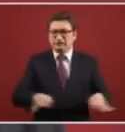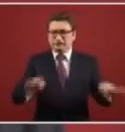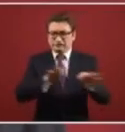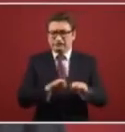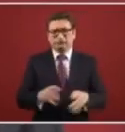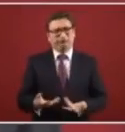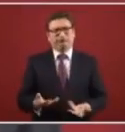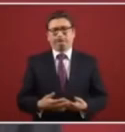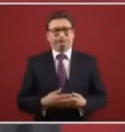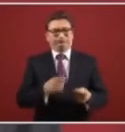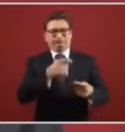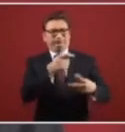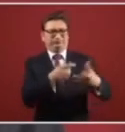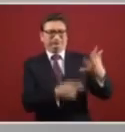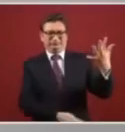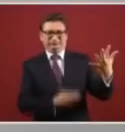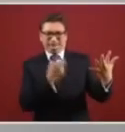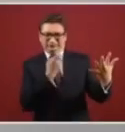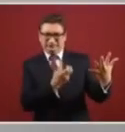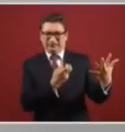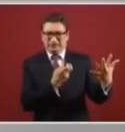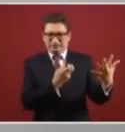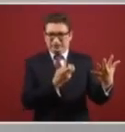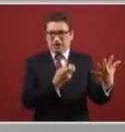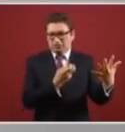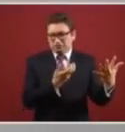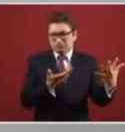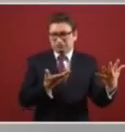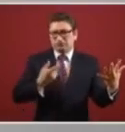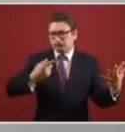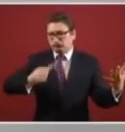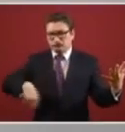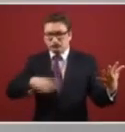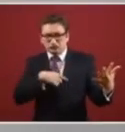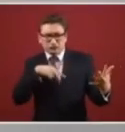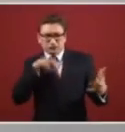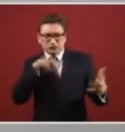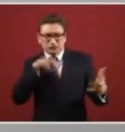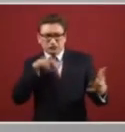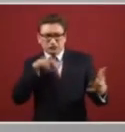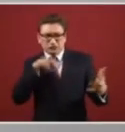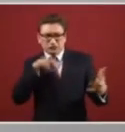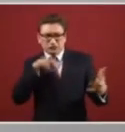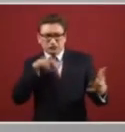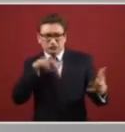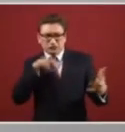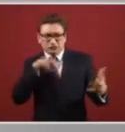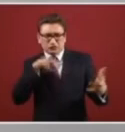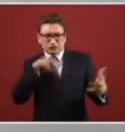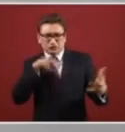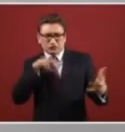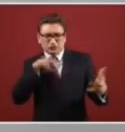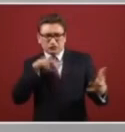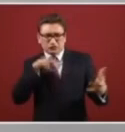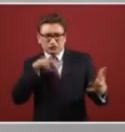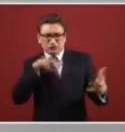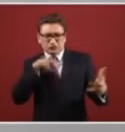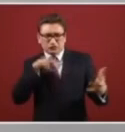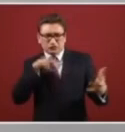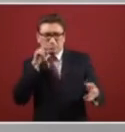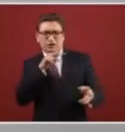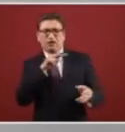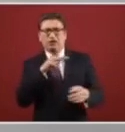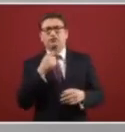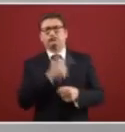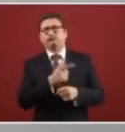Todo eso, pues es lo que estamos haciendo y. All of this is what we are doing